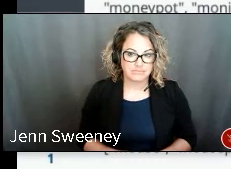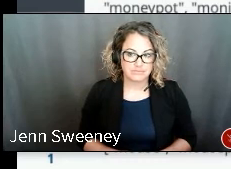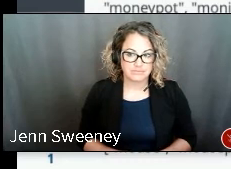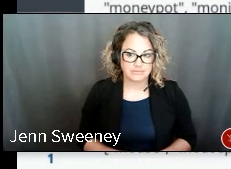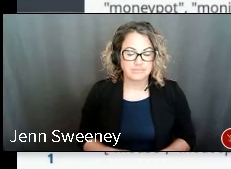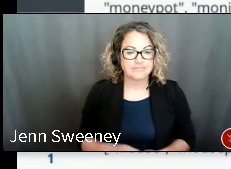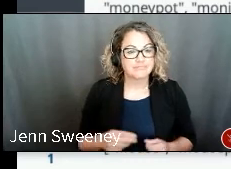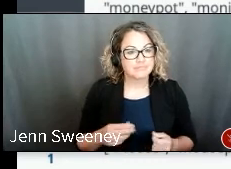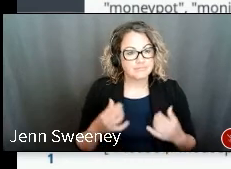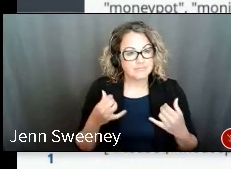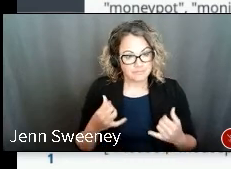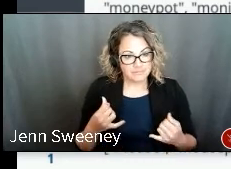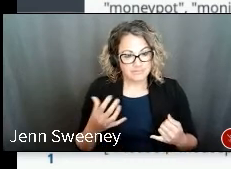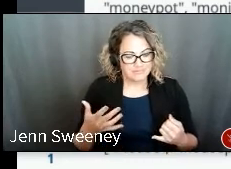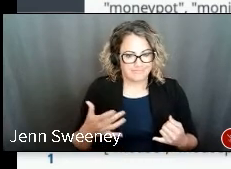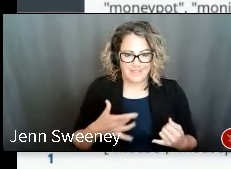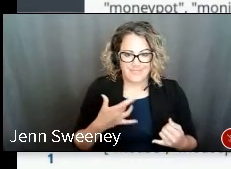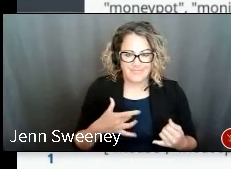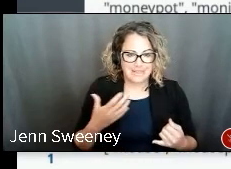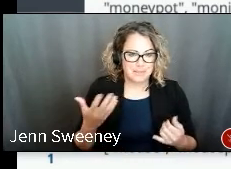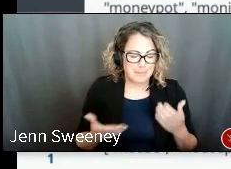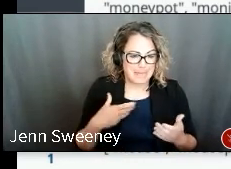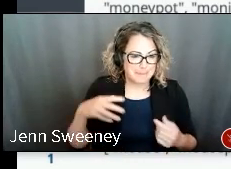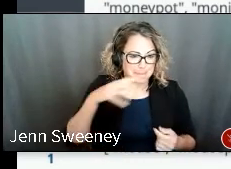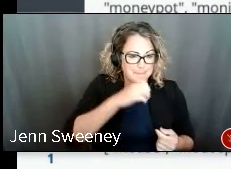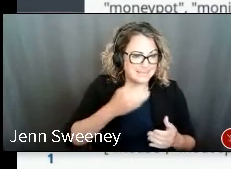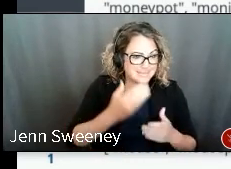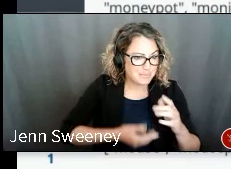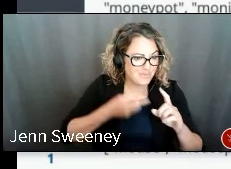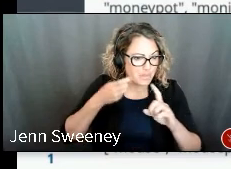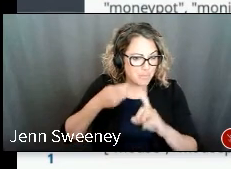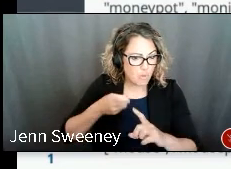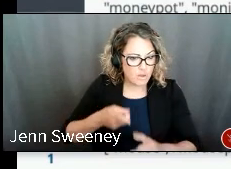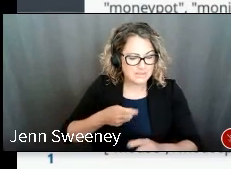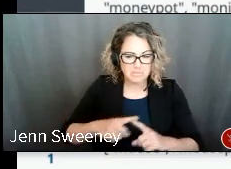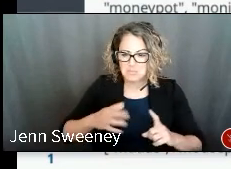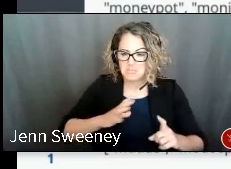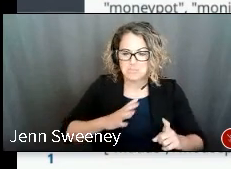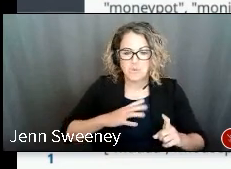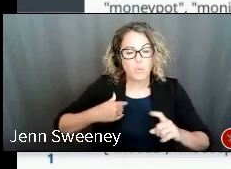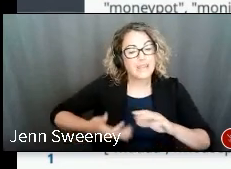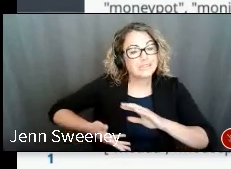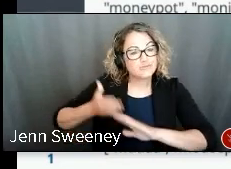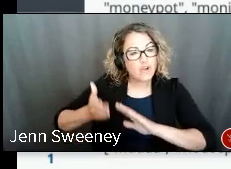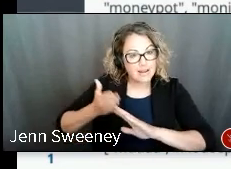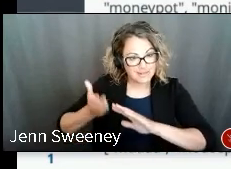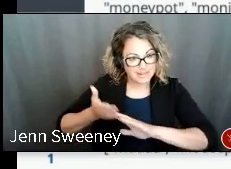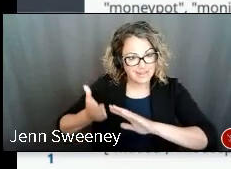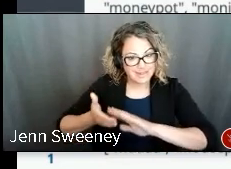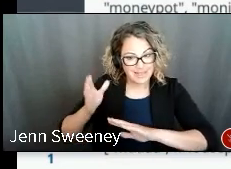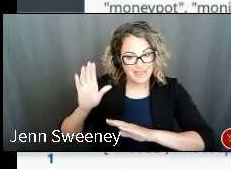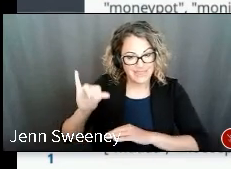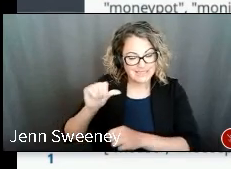I feel like I missed out some points here. But we can run the tests as much as we want,